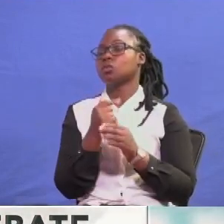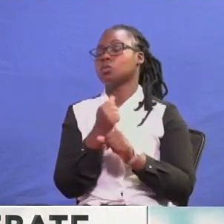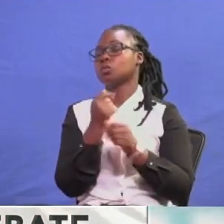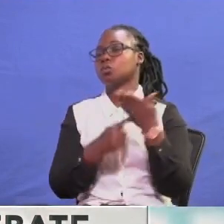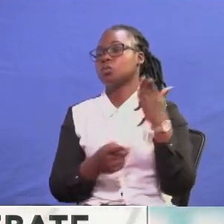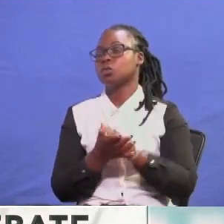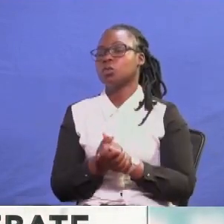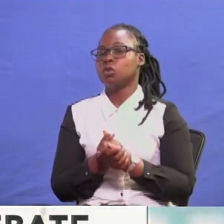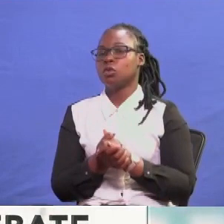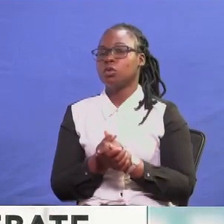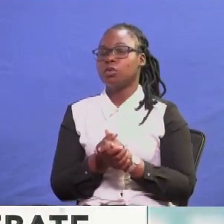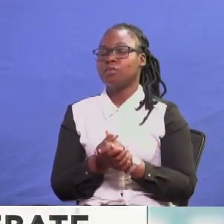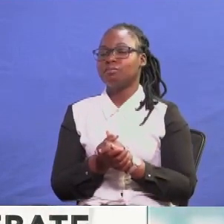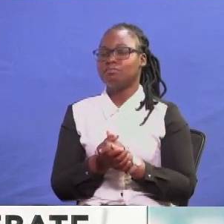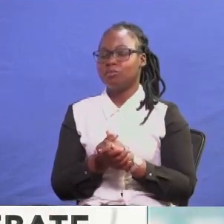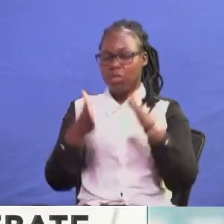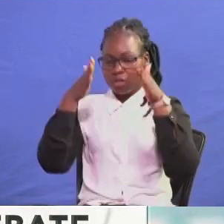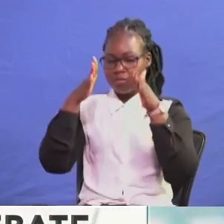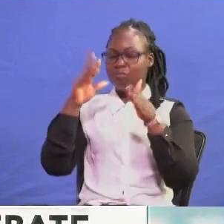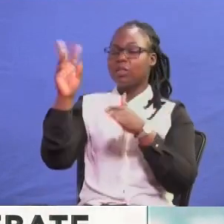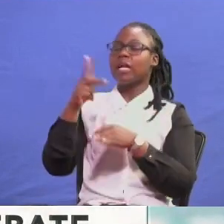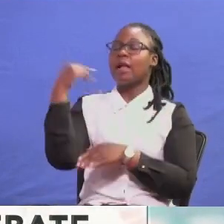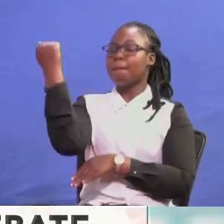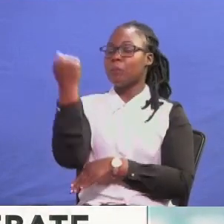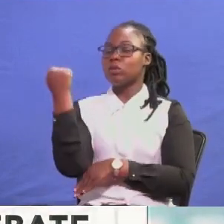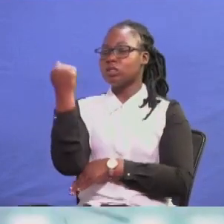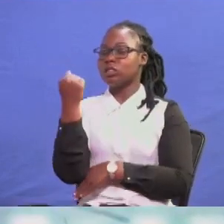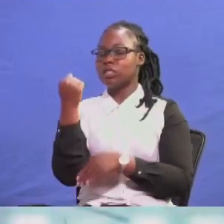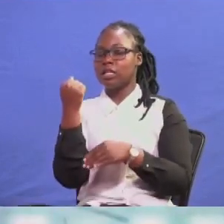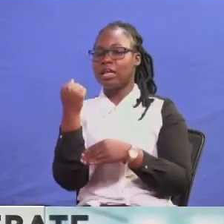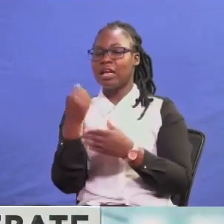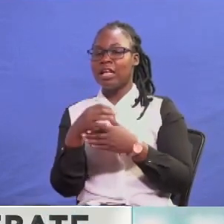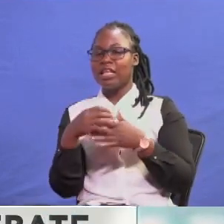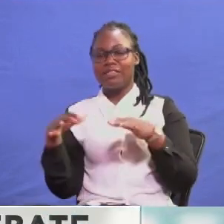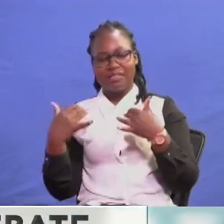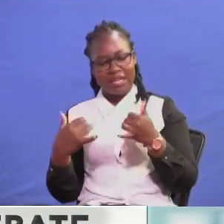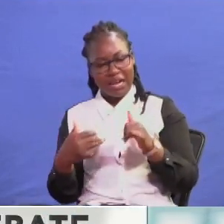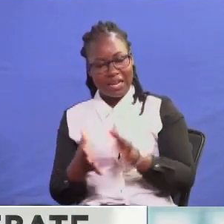define maybe the Kenyan political scene as a game of hide and seek,